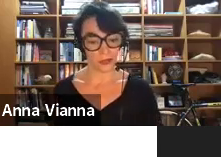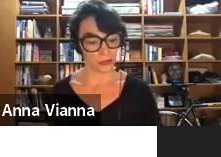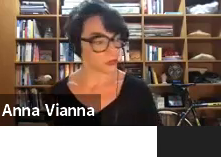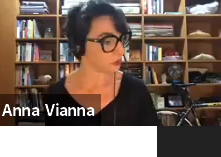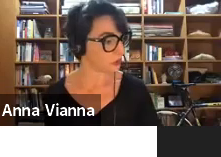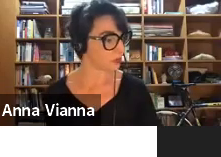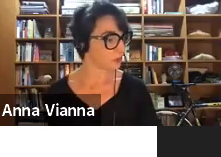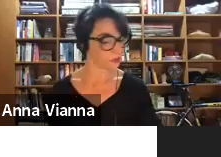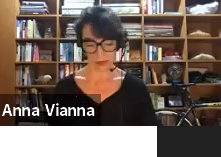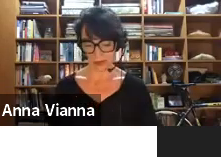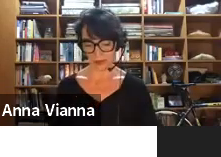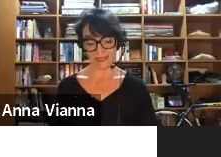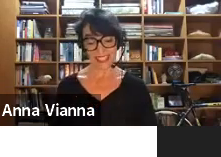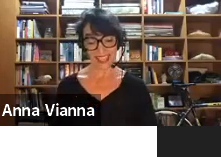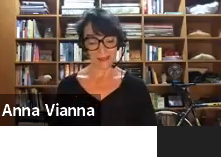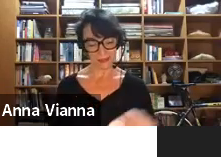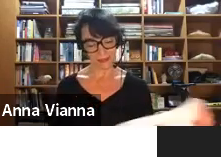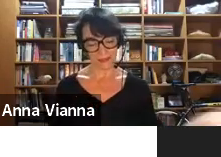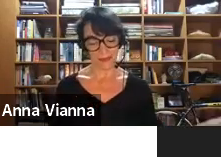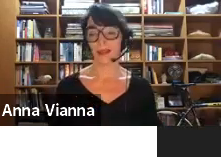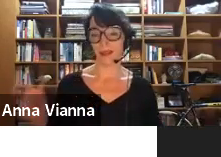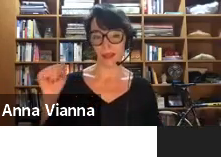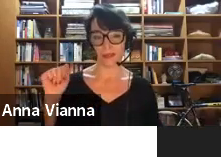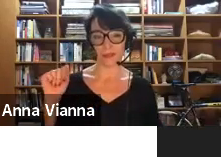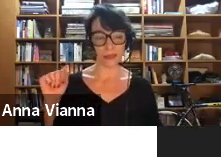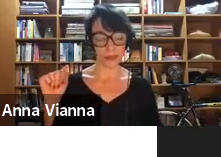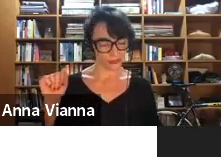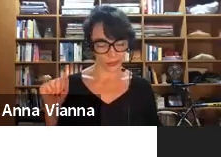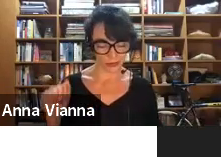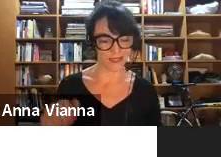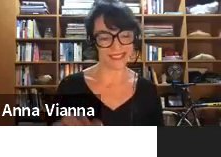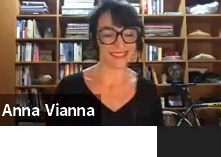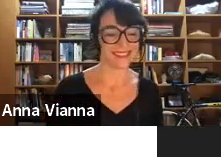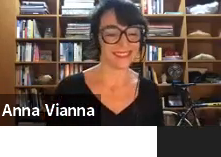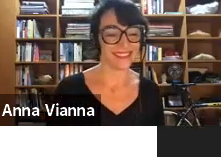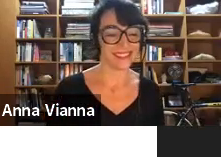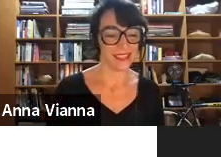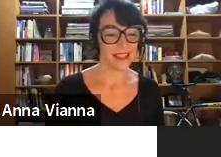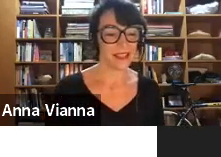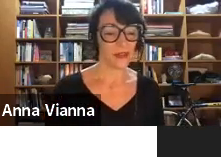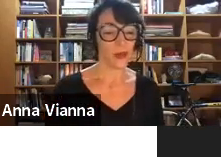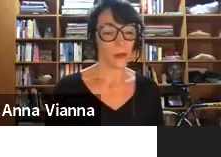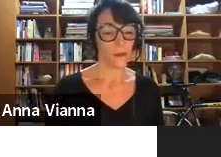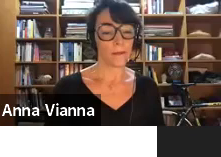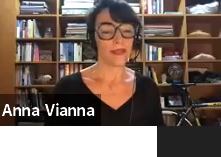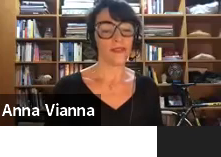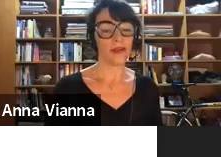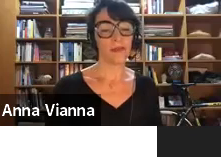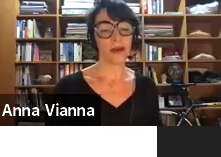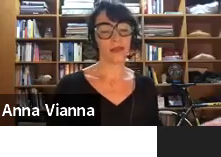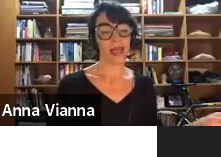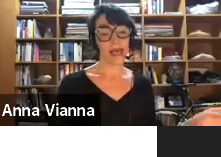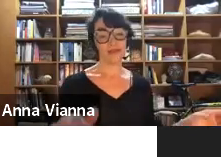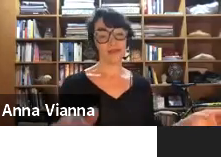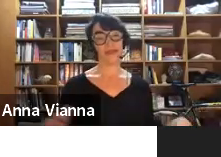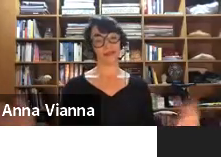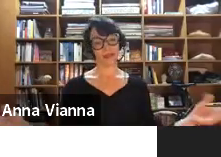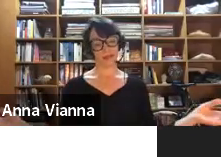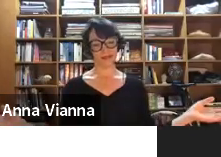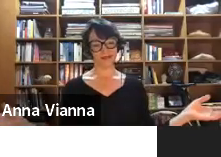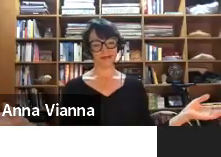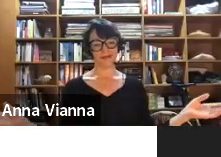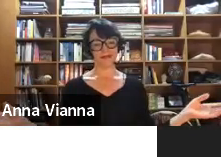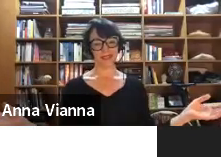I get all the good jobs if I do tests. Yay. And thanks to Pookie, of course. So let's talk about live